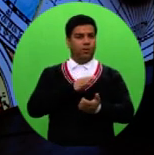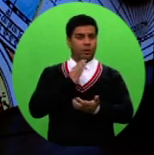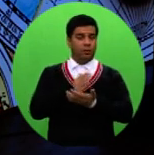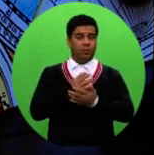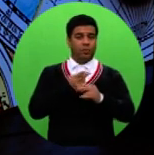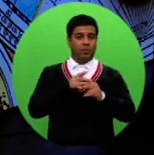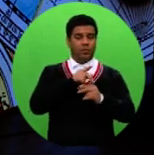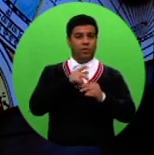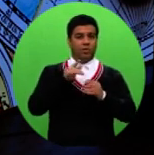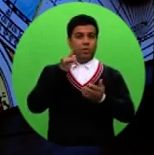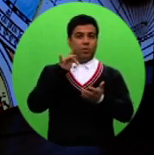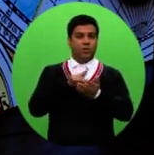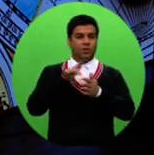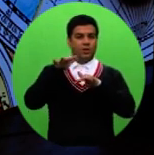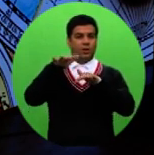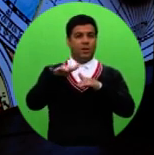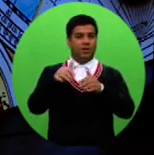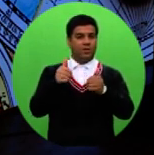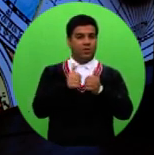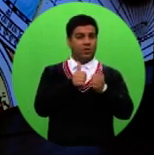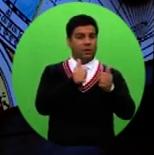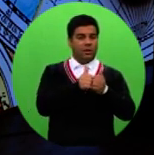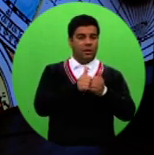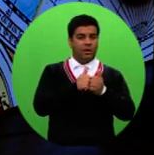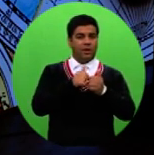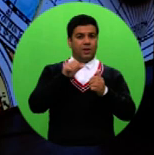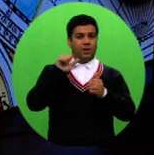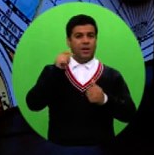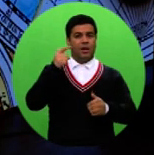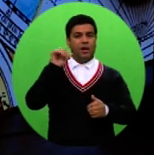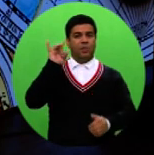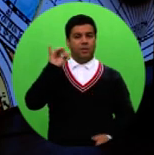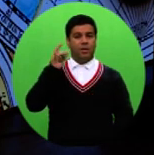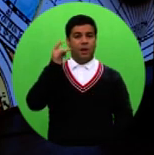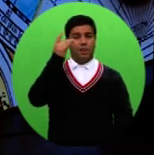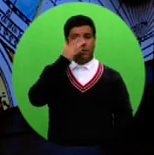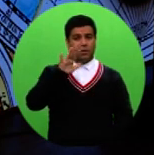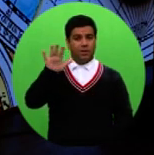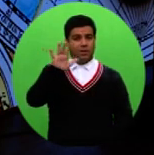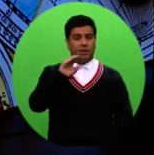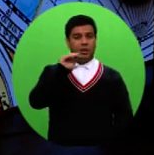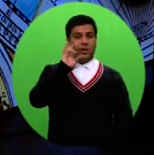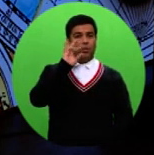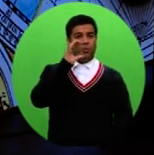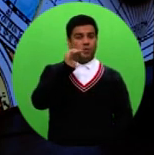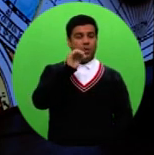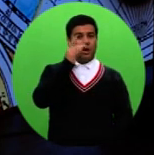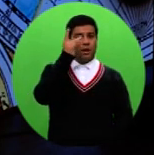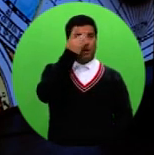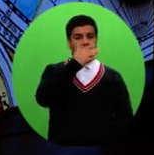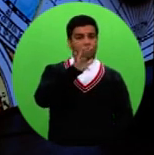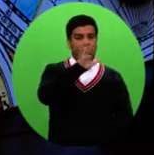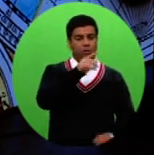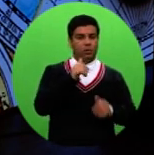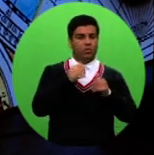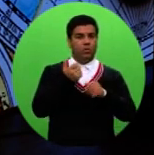qazilmalar O'rta dengiz bo'ylari, G'arbiy Afrika, Janubiy Afrika hamda Sharqiy Afrikada